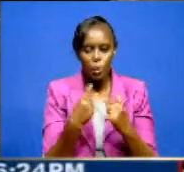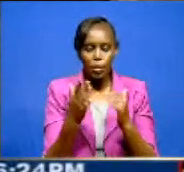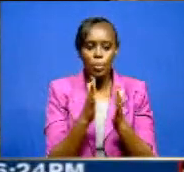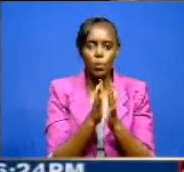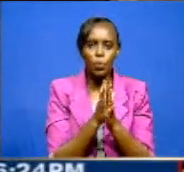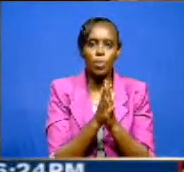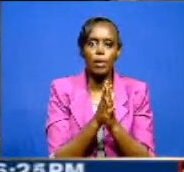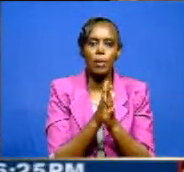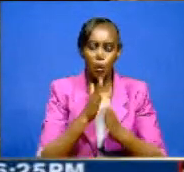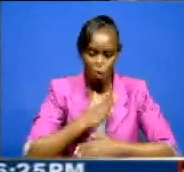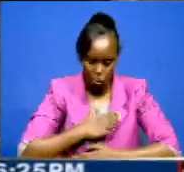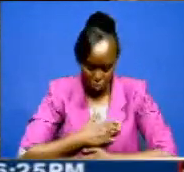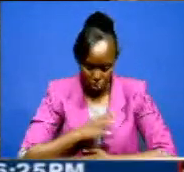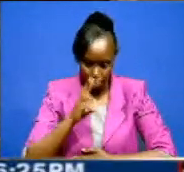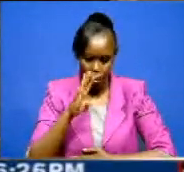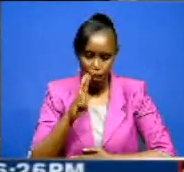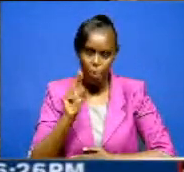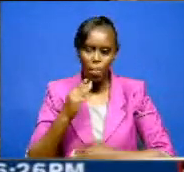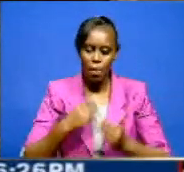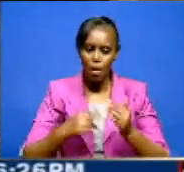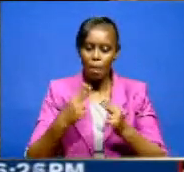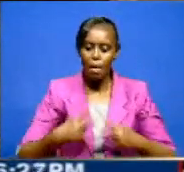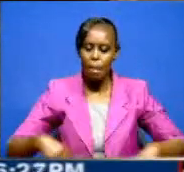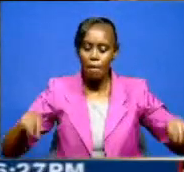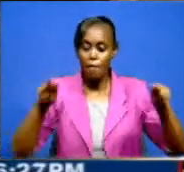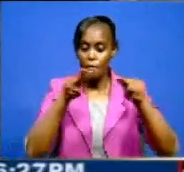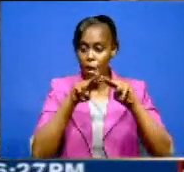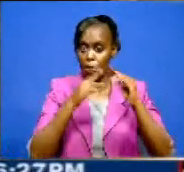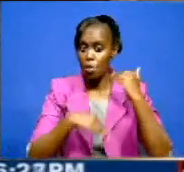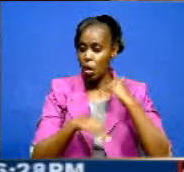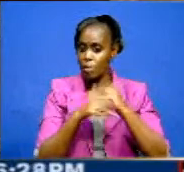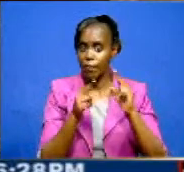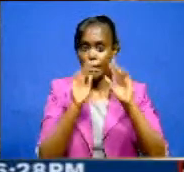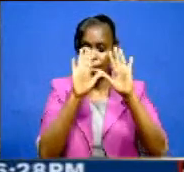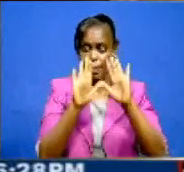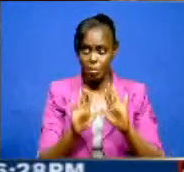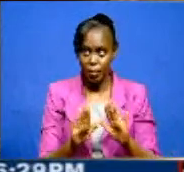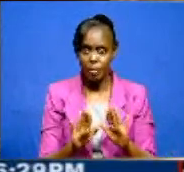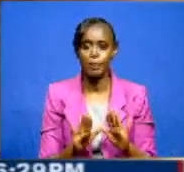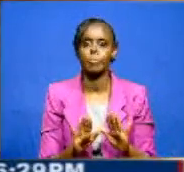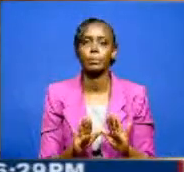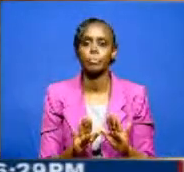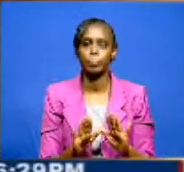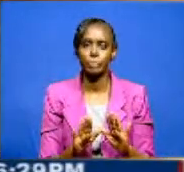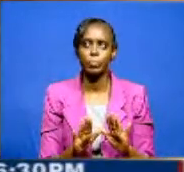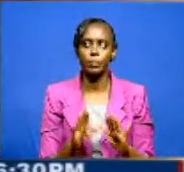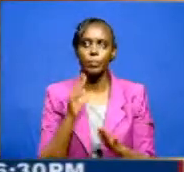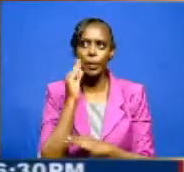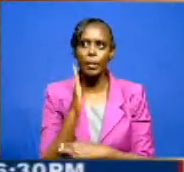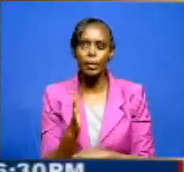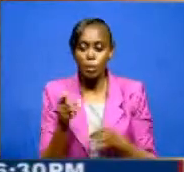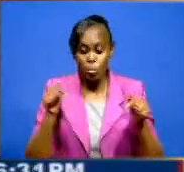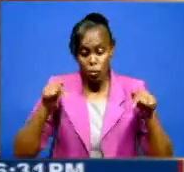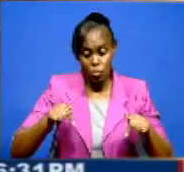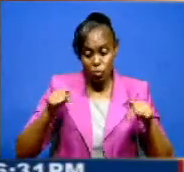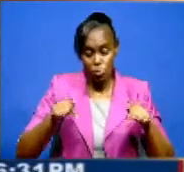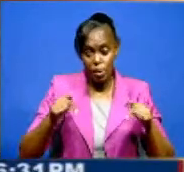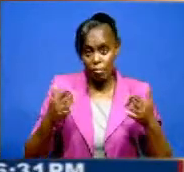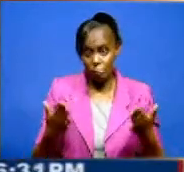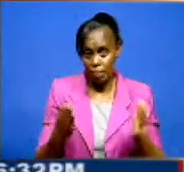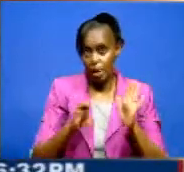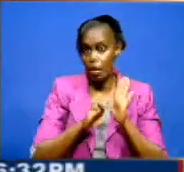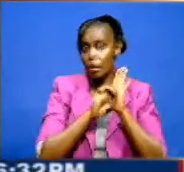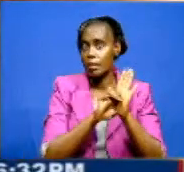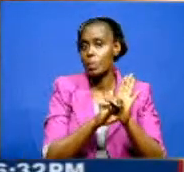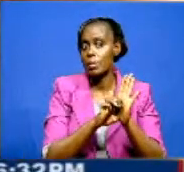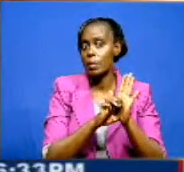that also the aspect of value addition I think is very, very key in one way or another. Mr. Speaker, nowadays you will find that, for example,